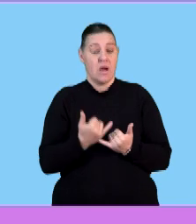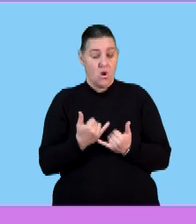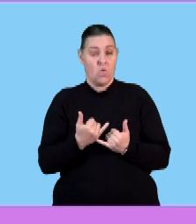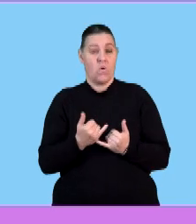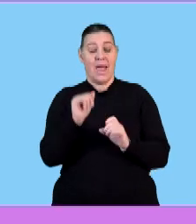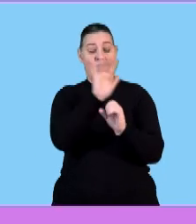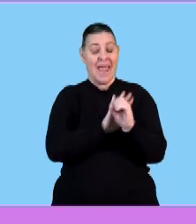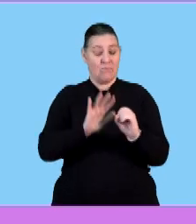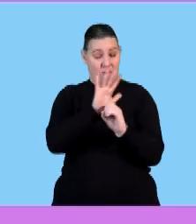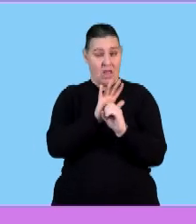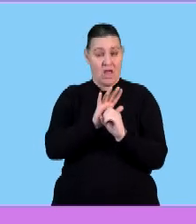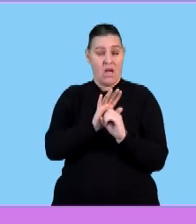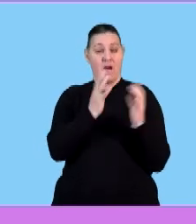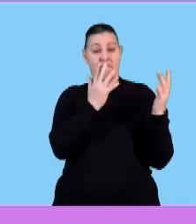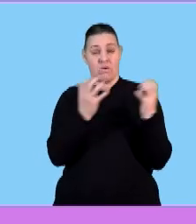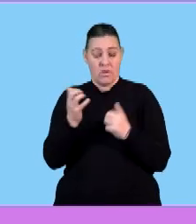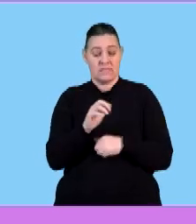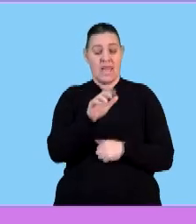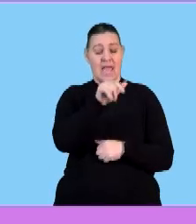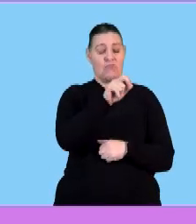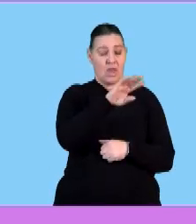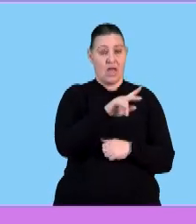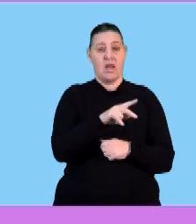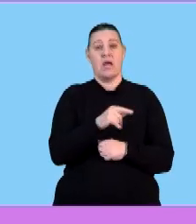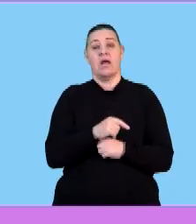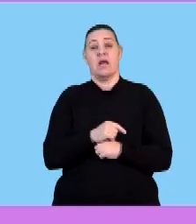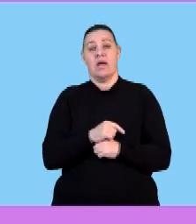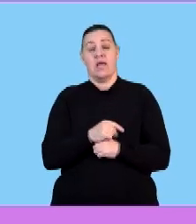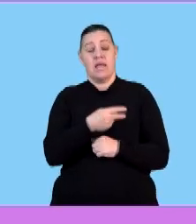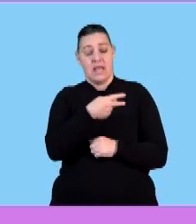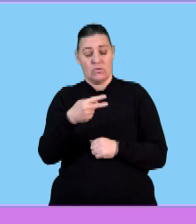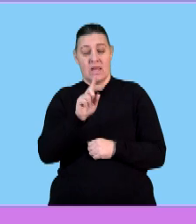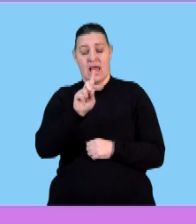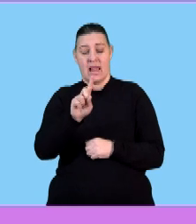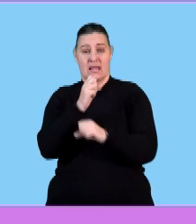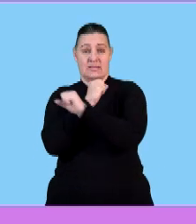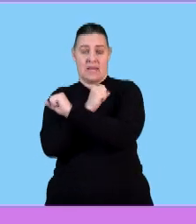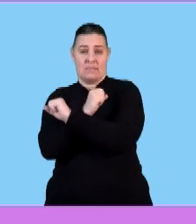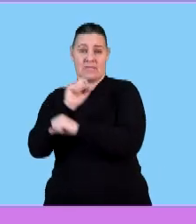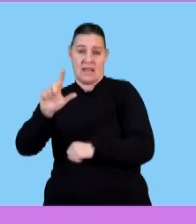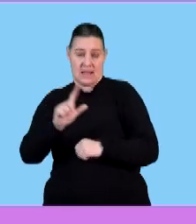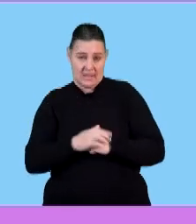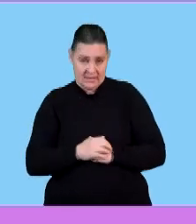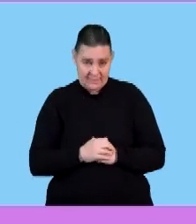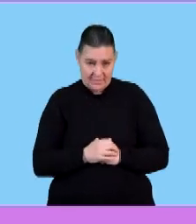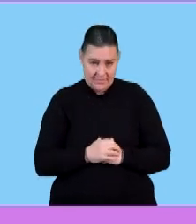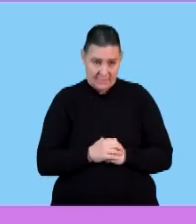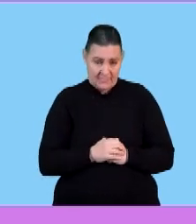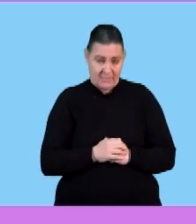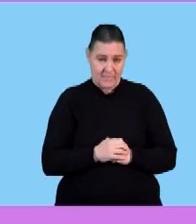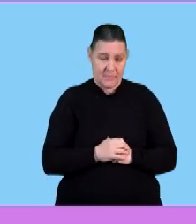remember we're finding area. The formula is area is length times length. All